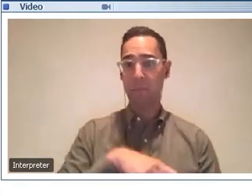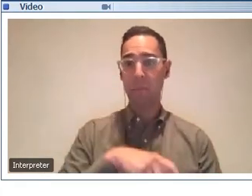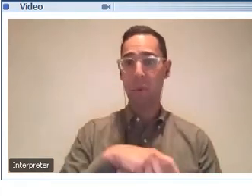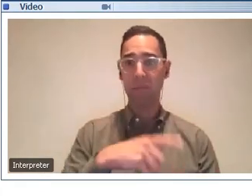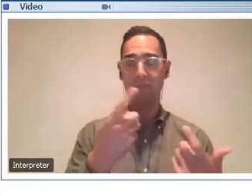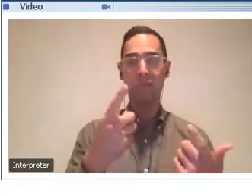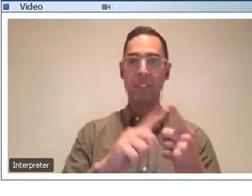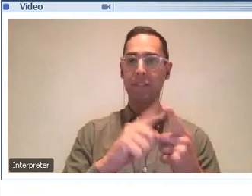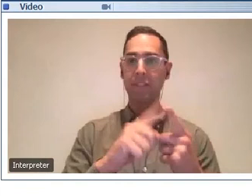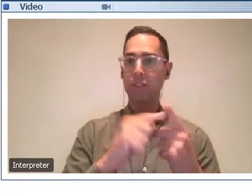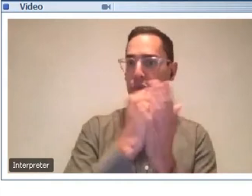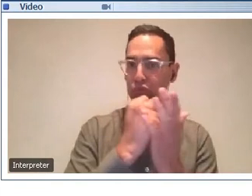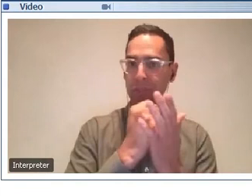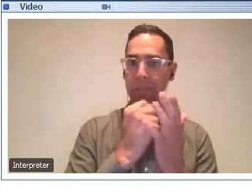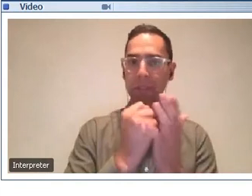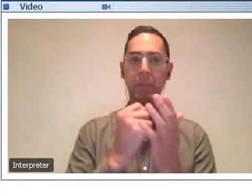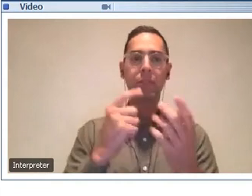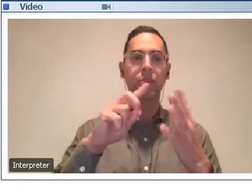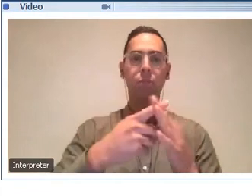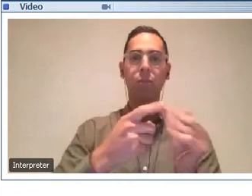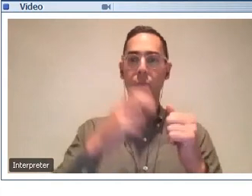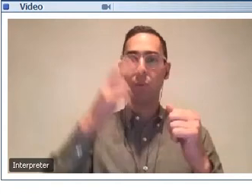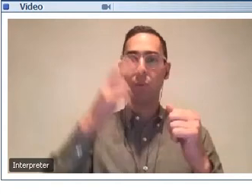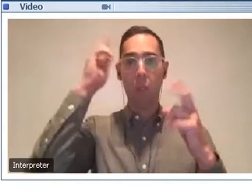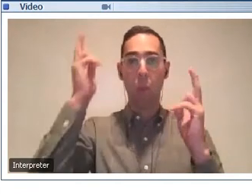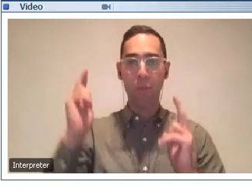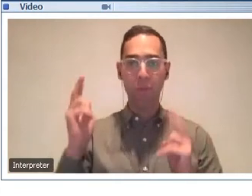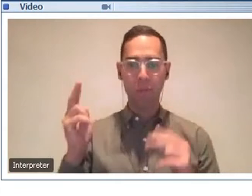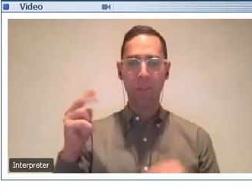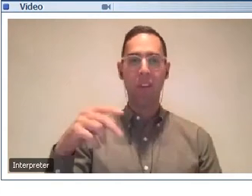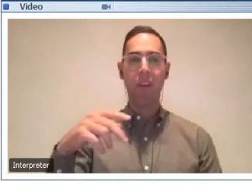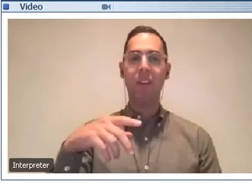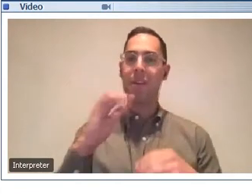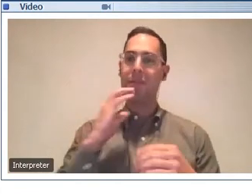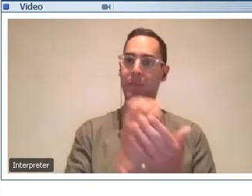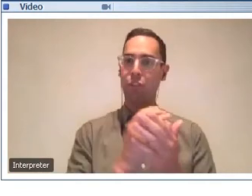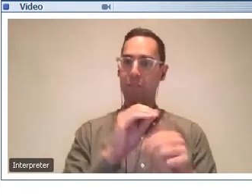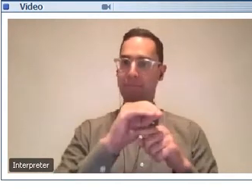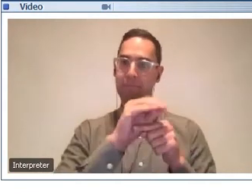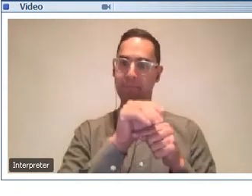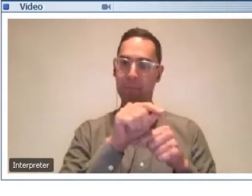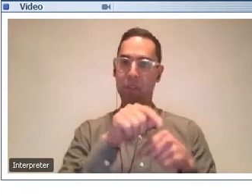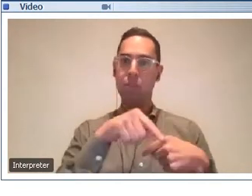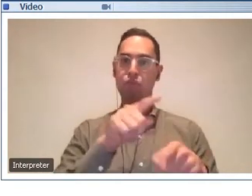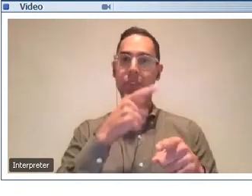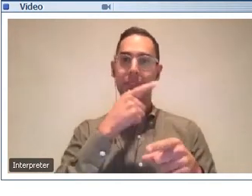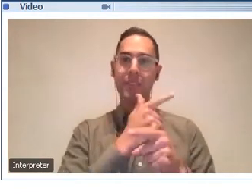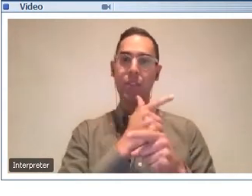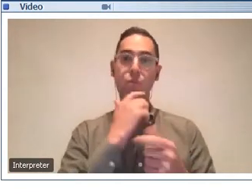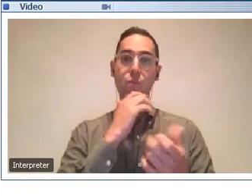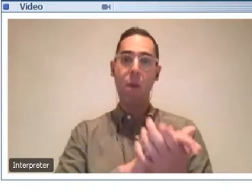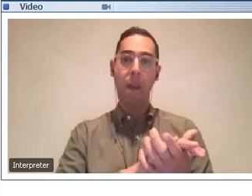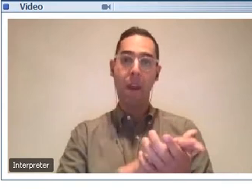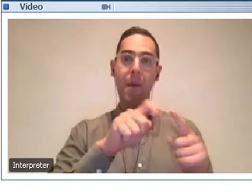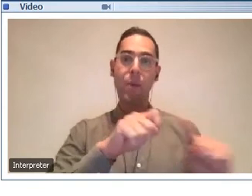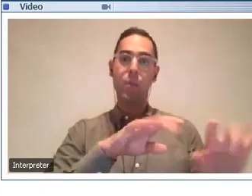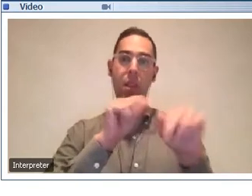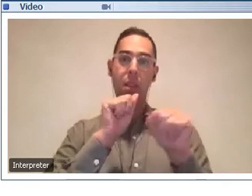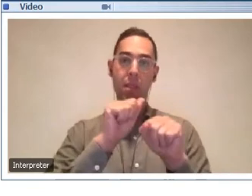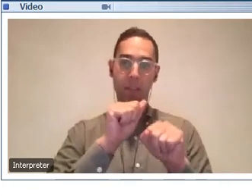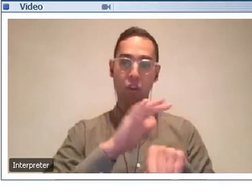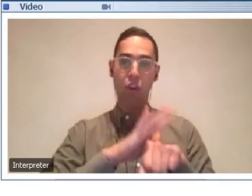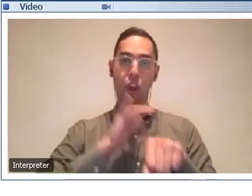picture at my sister's wedding, and she had to leave the wedding early because she was scheduled for major surgery. 2 years